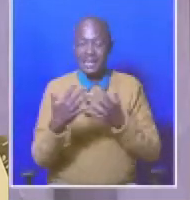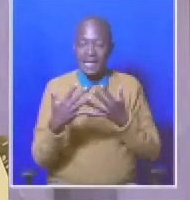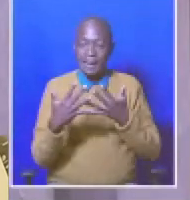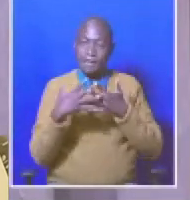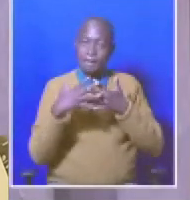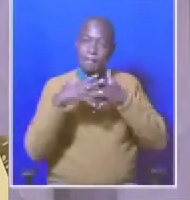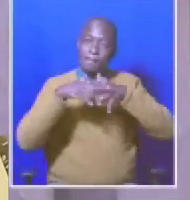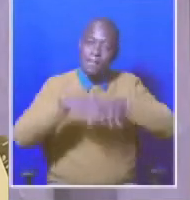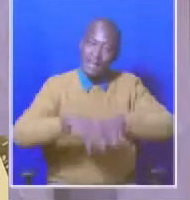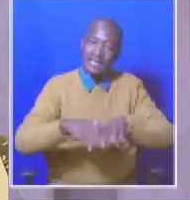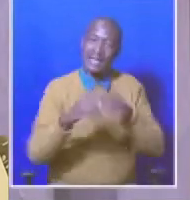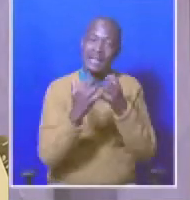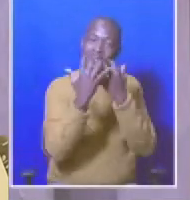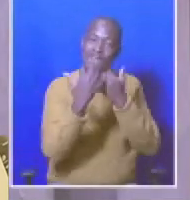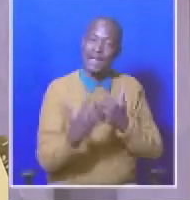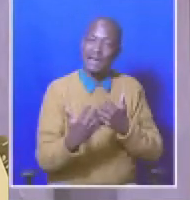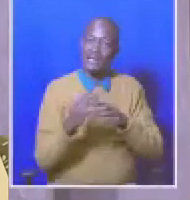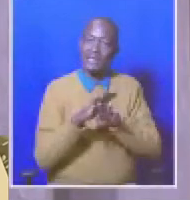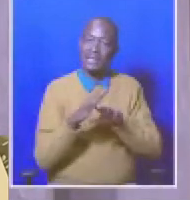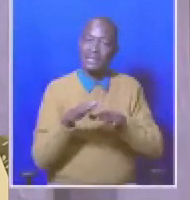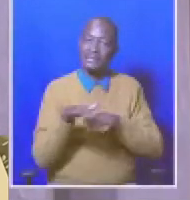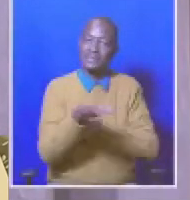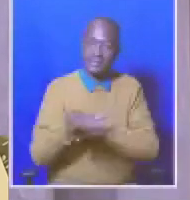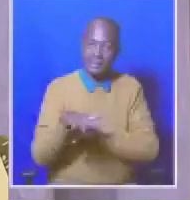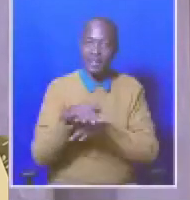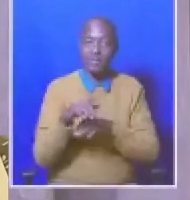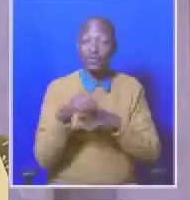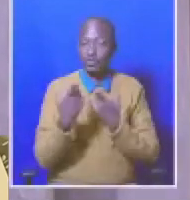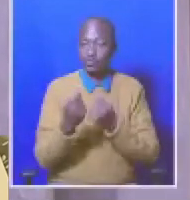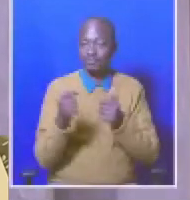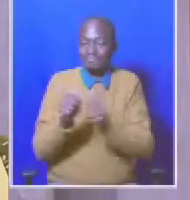finance facility esiyenza ne-IDC.